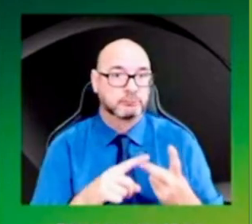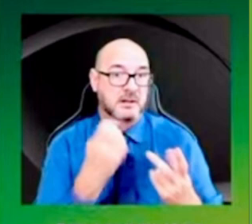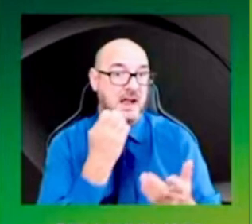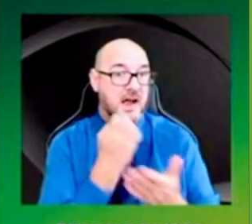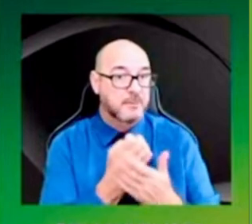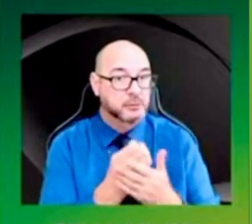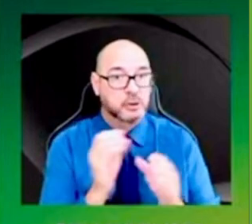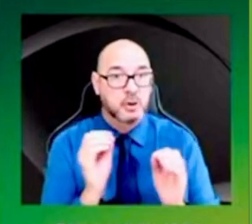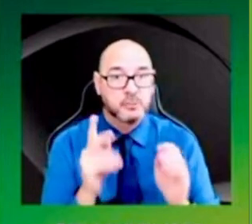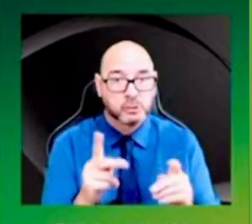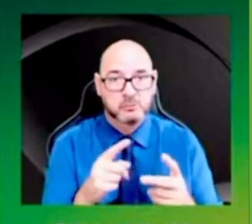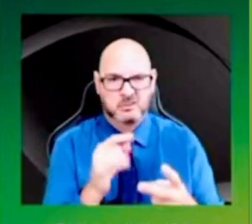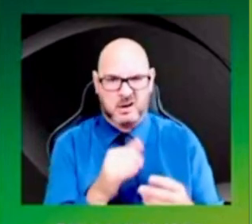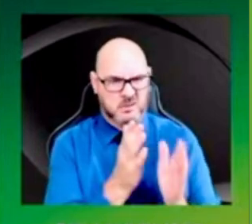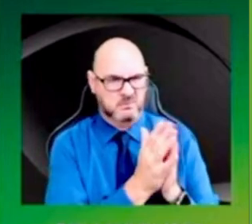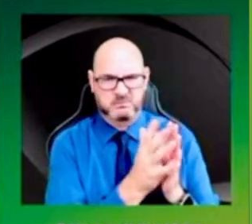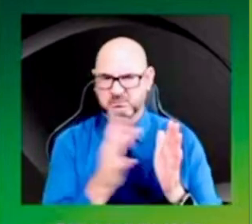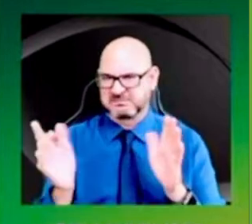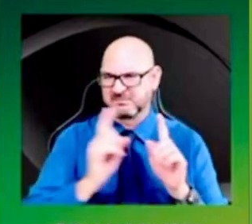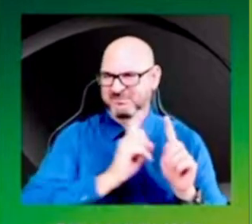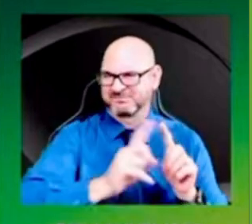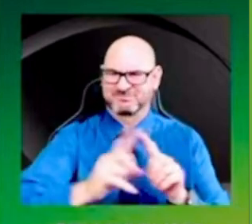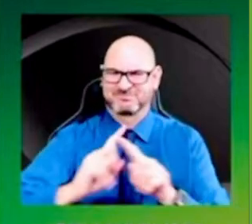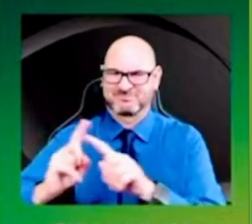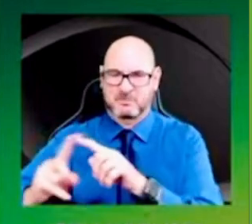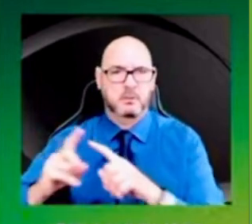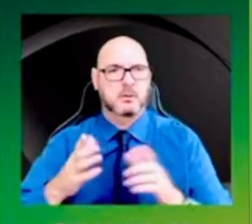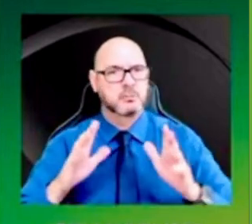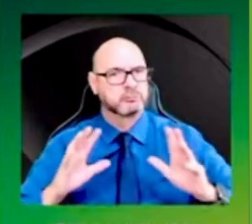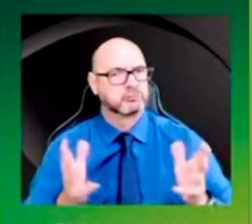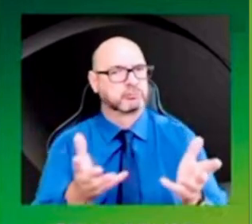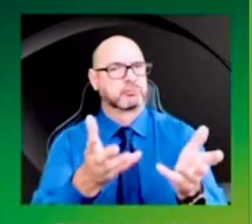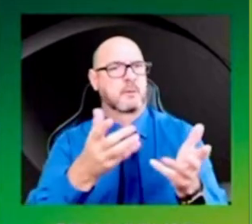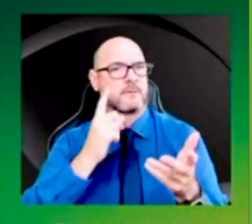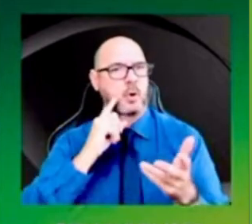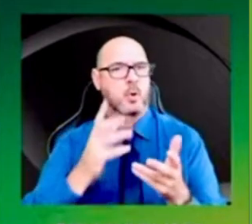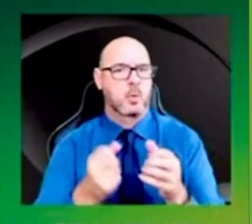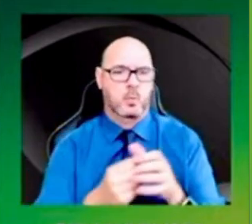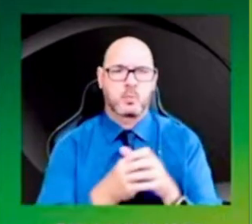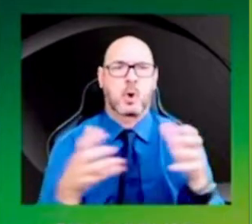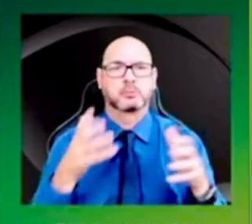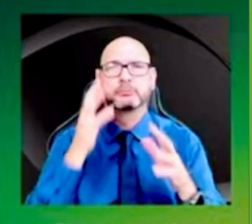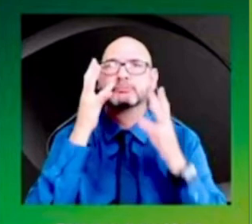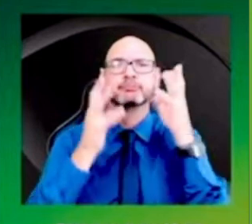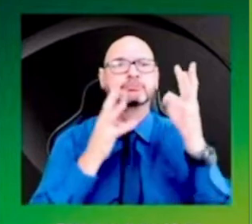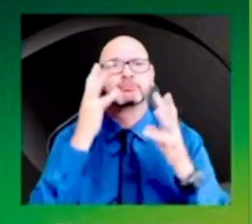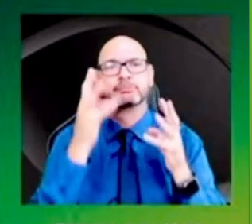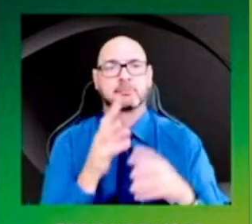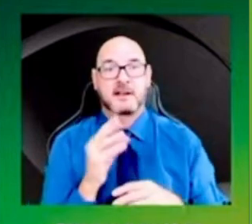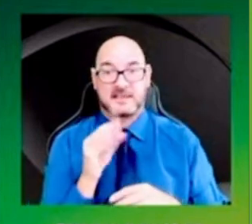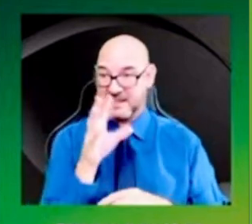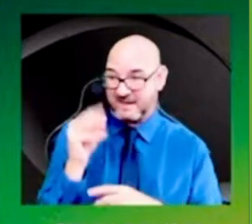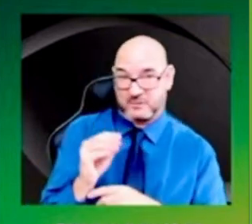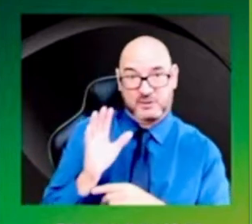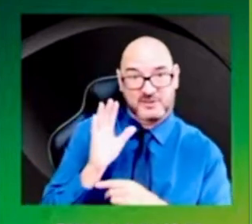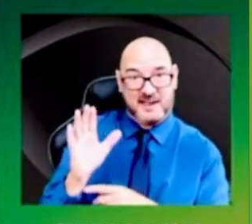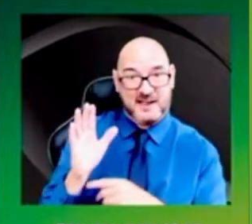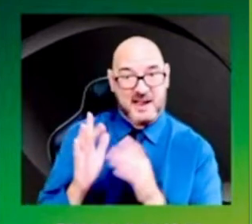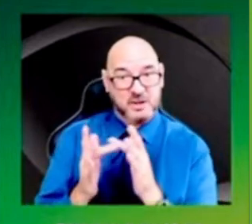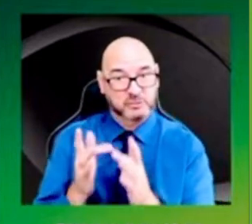which obviously drive growth and innovation. Africa's digital economy is large and